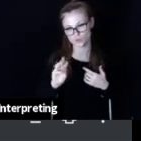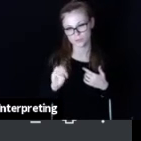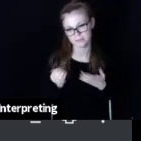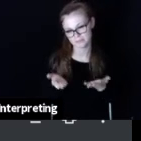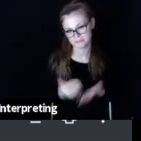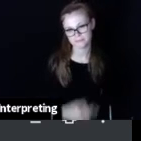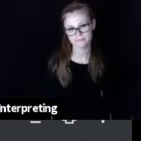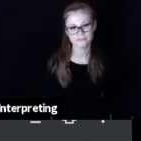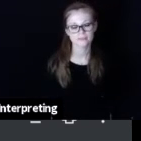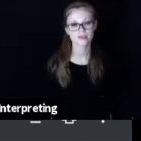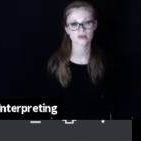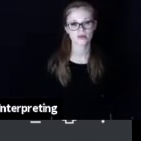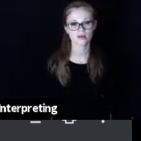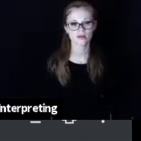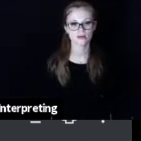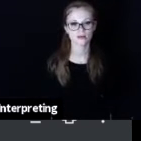So